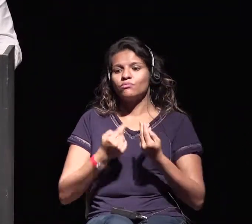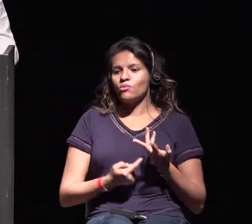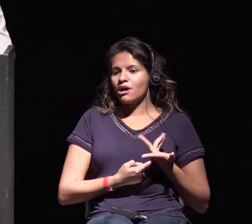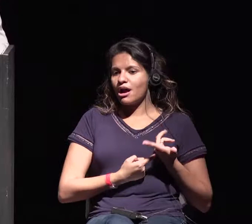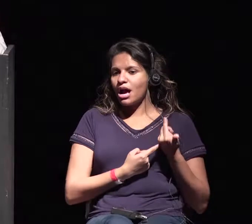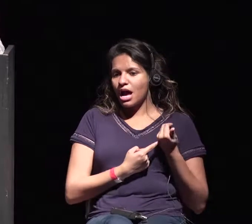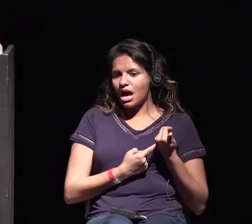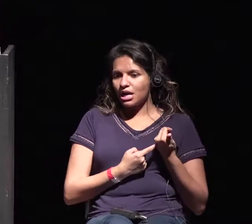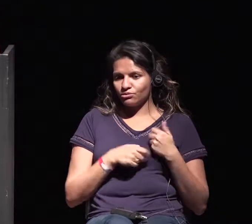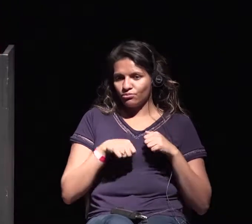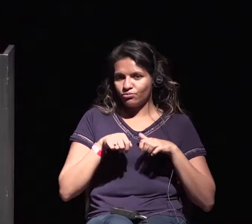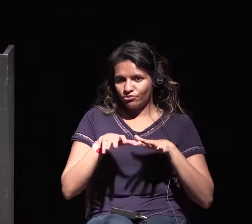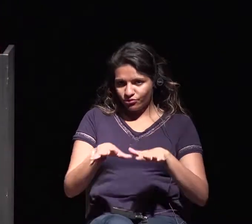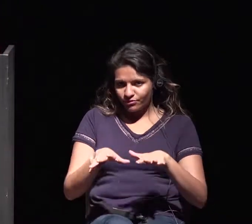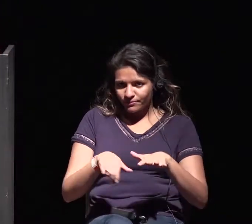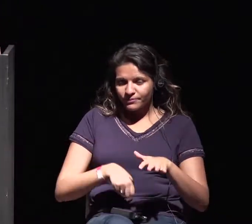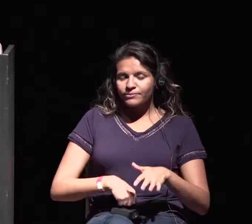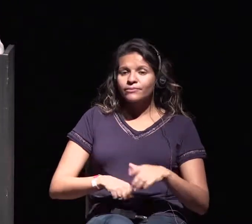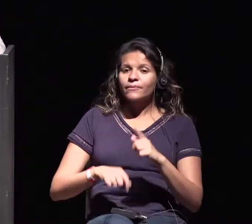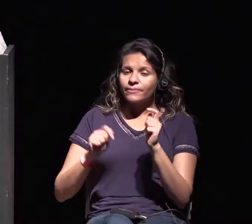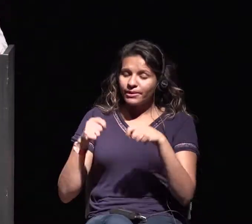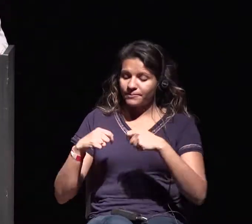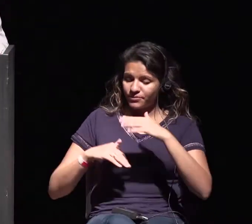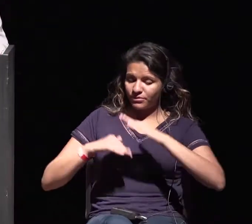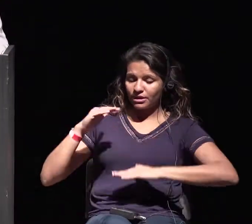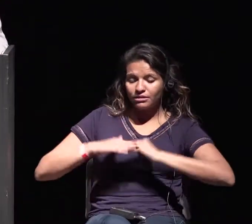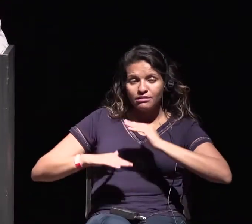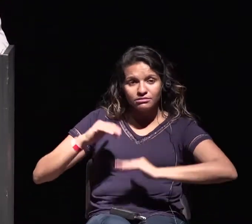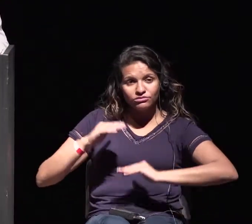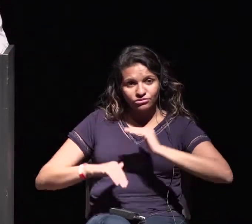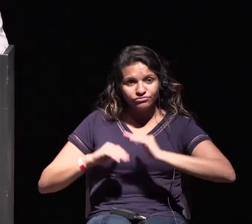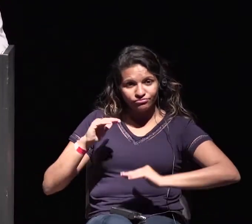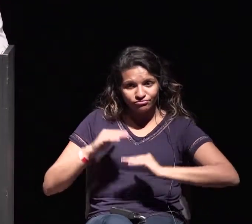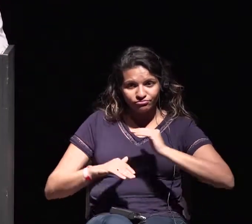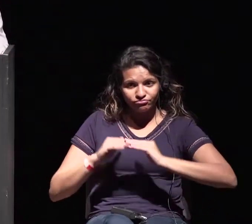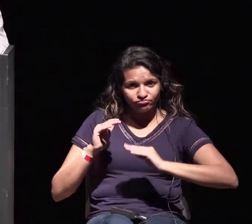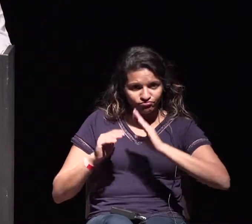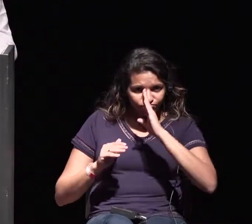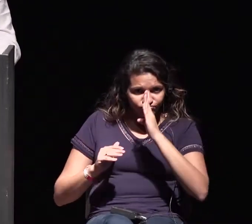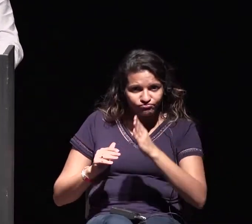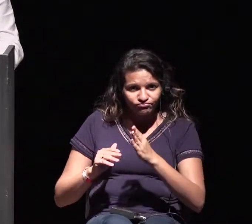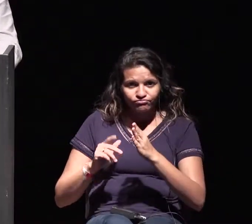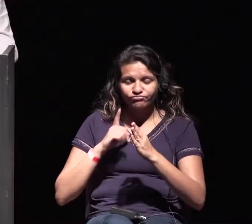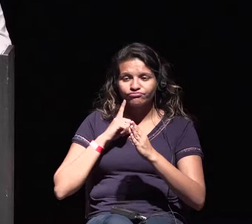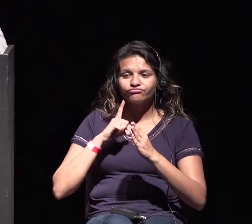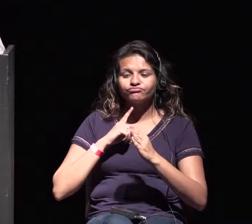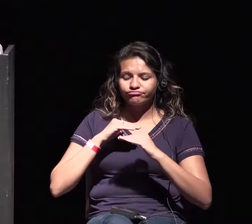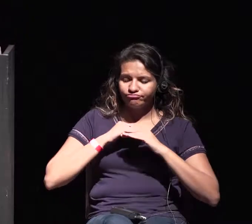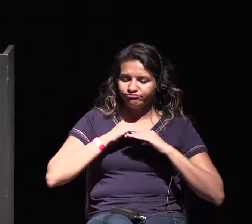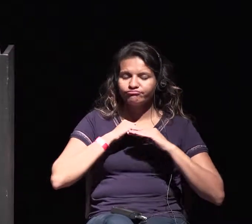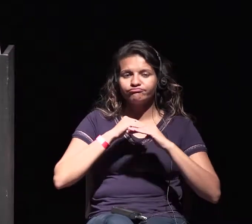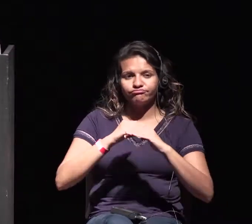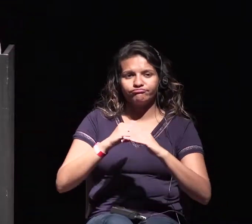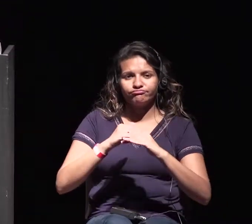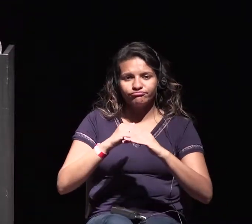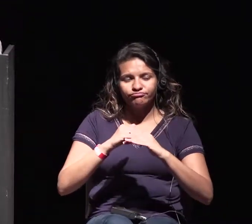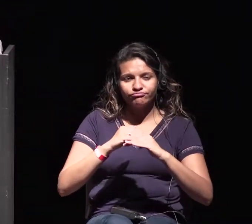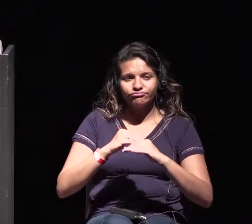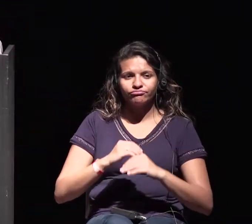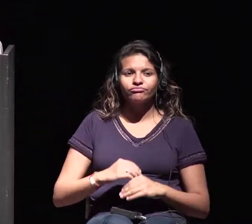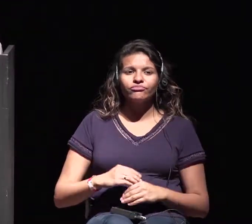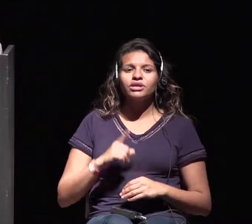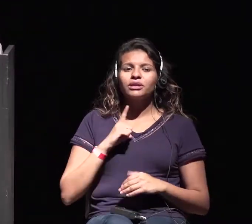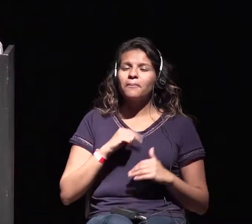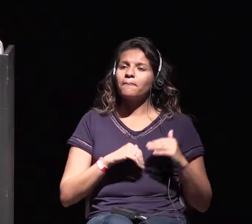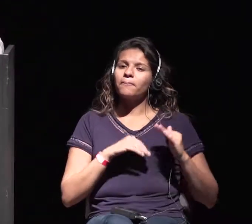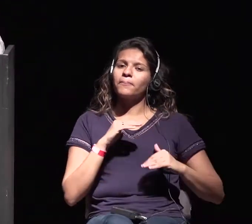Heterogeneous practices confronting us to medium other than the one usually practiced lead to semantic shifts.